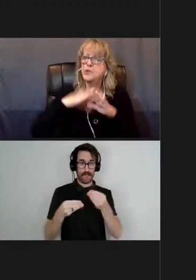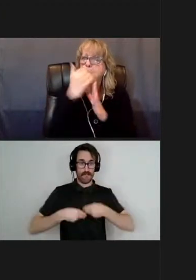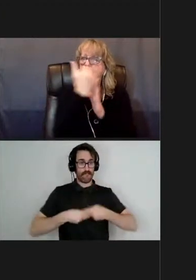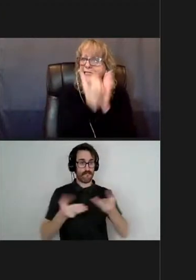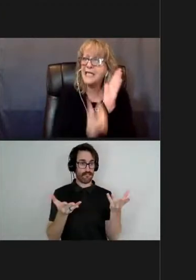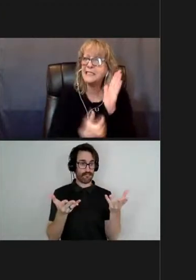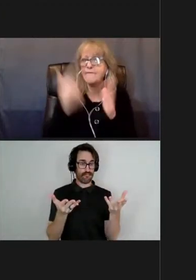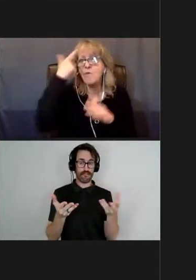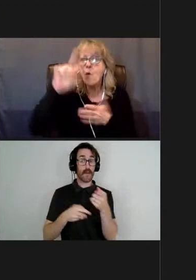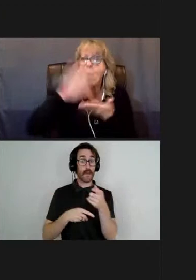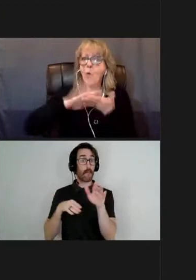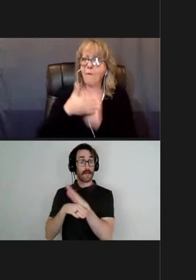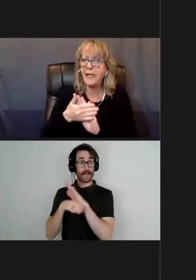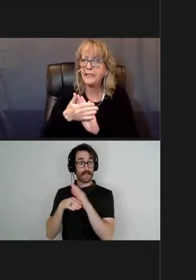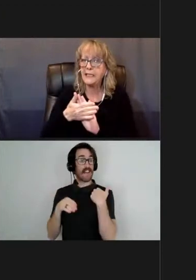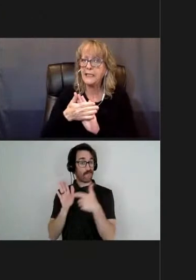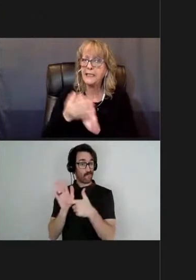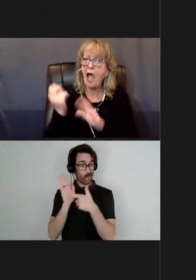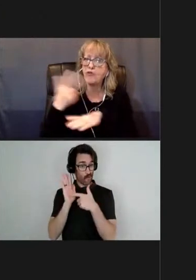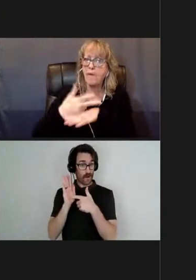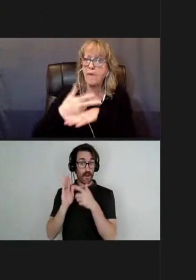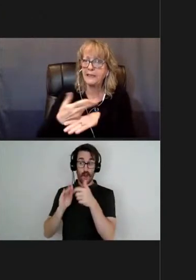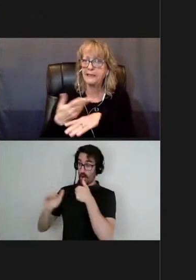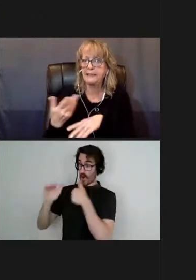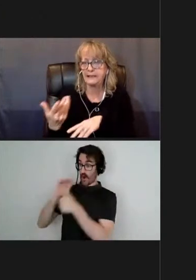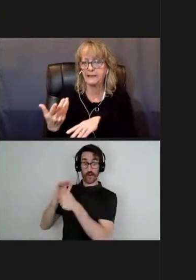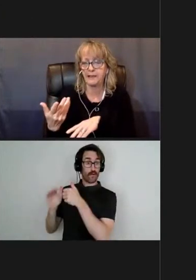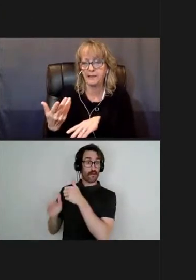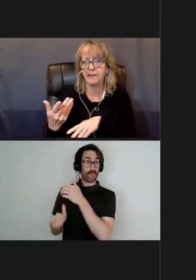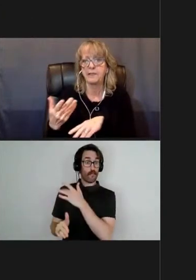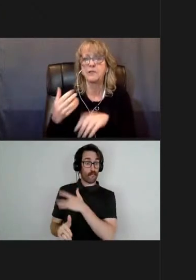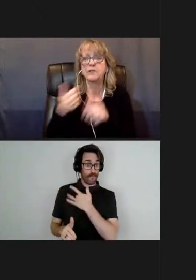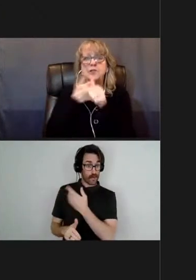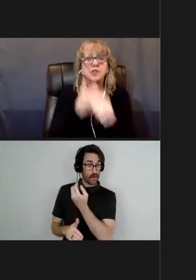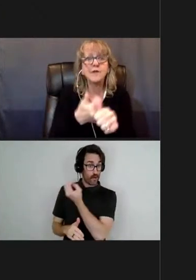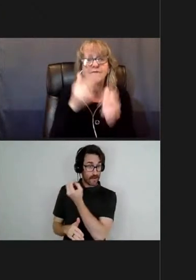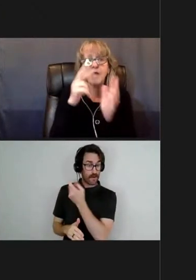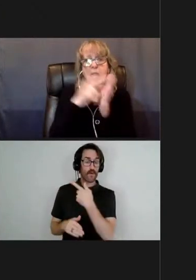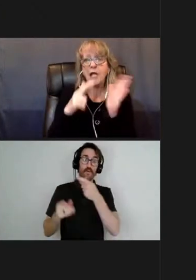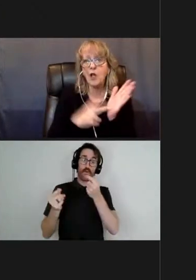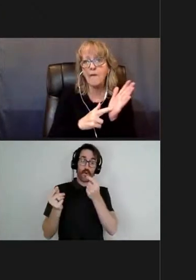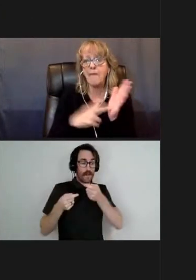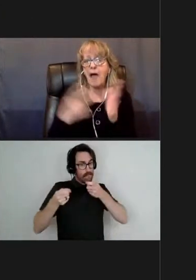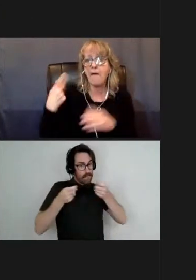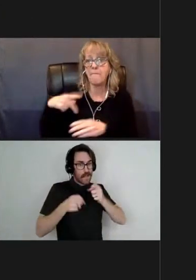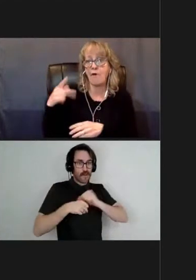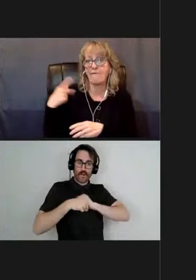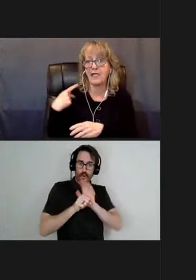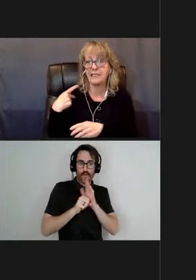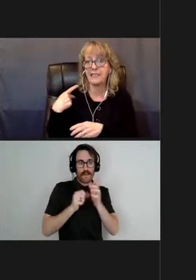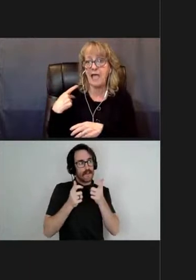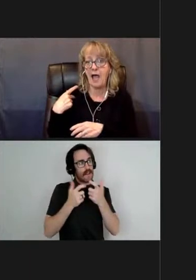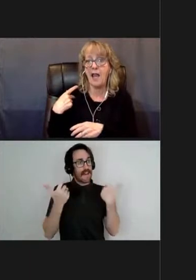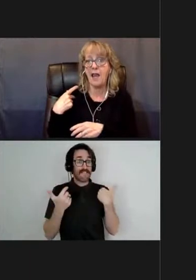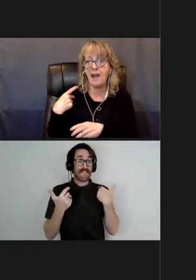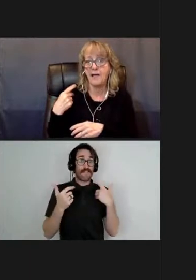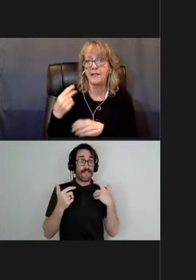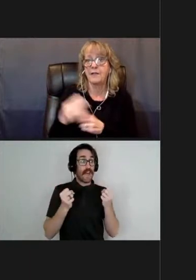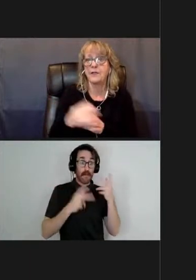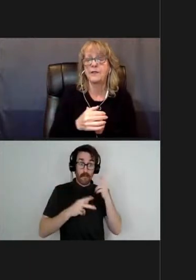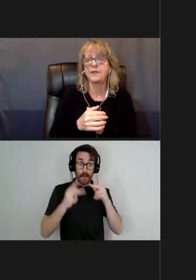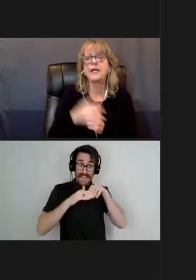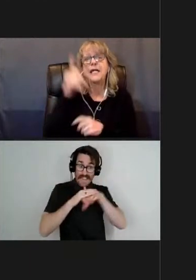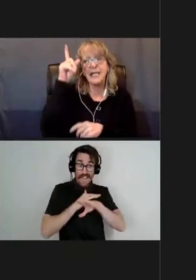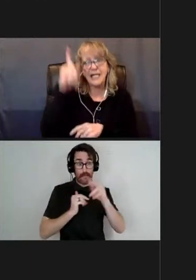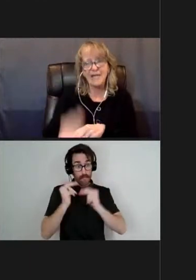while they're required under provincial regulations to actively, you know, manage or have capacity limits for their stores and